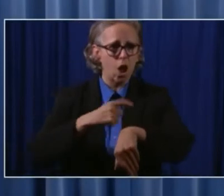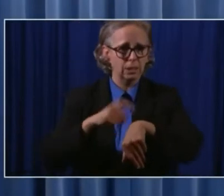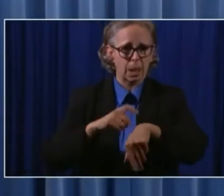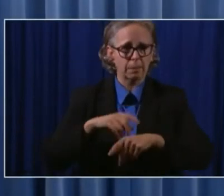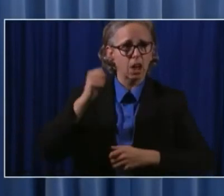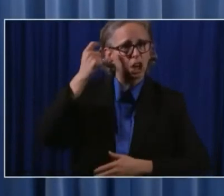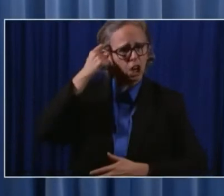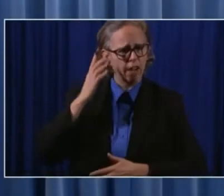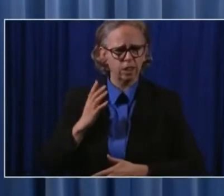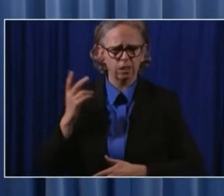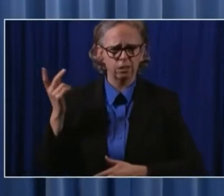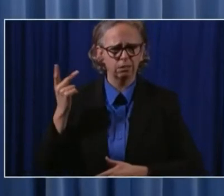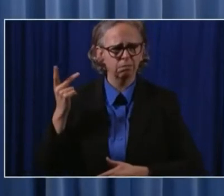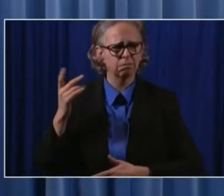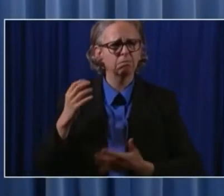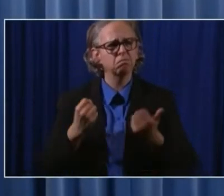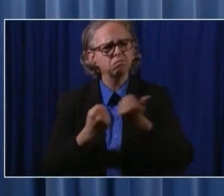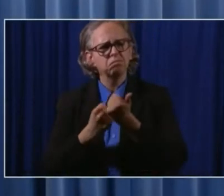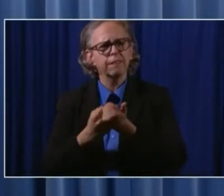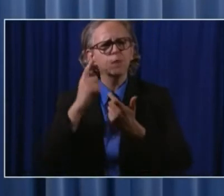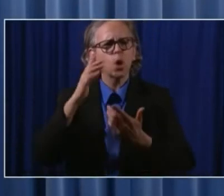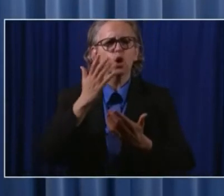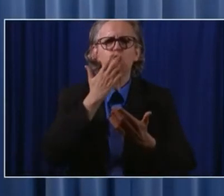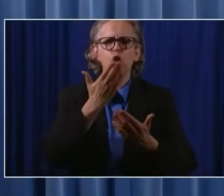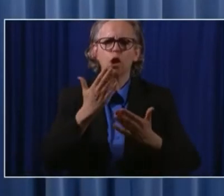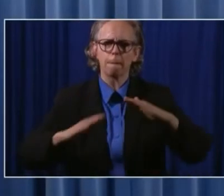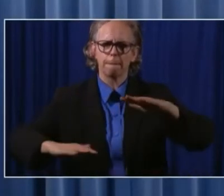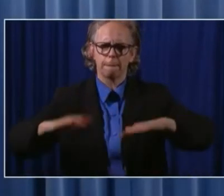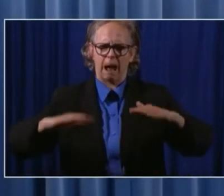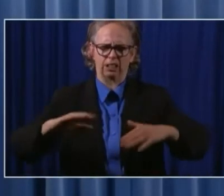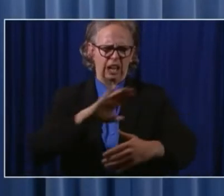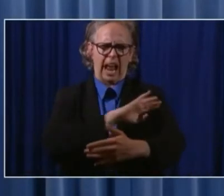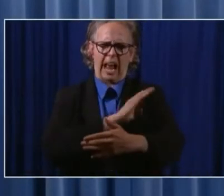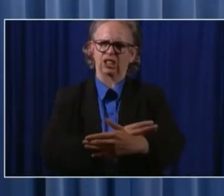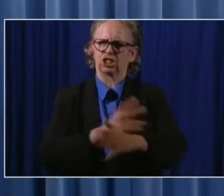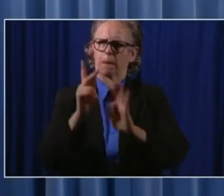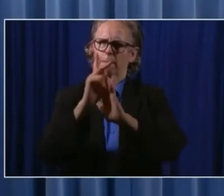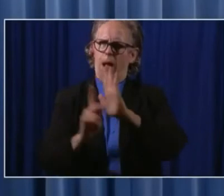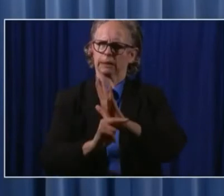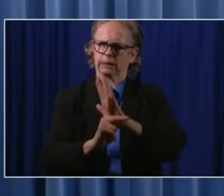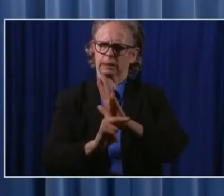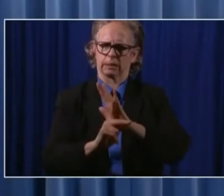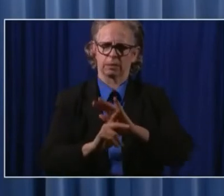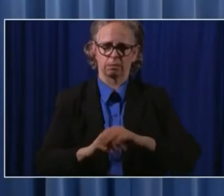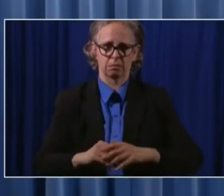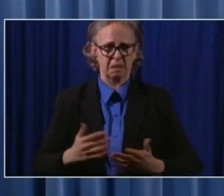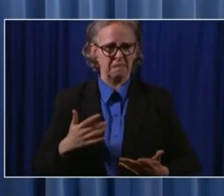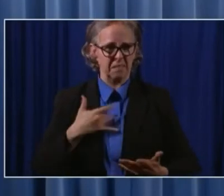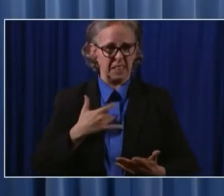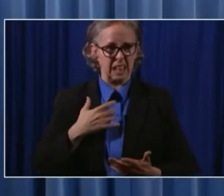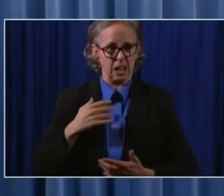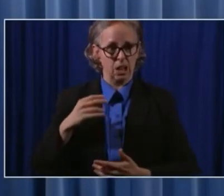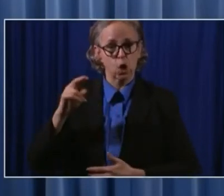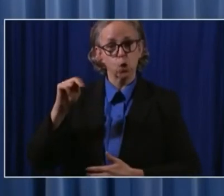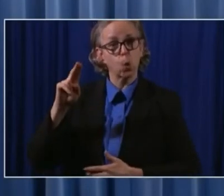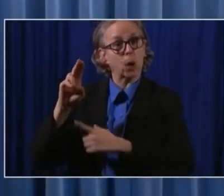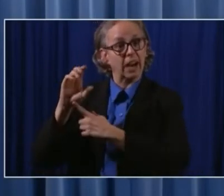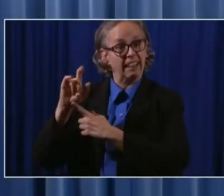balanced energy policy in the state of Ohio. We think having nuclear plants is a part of that